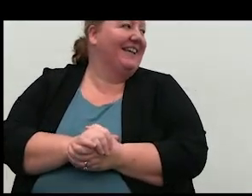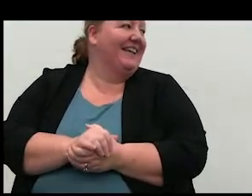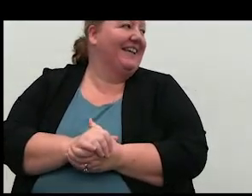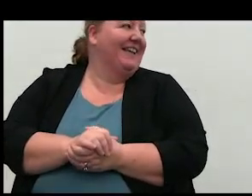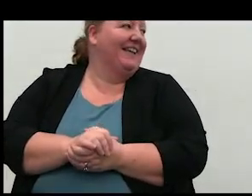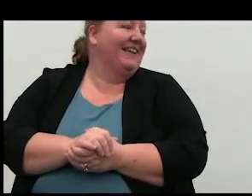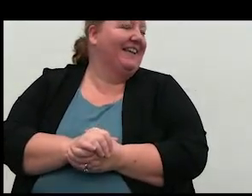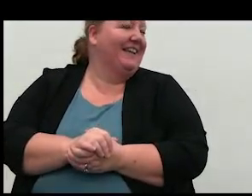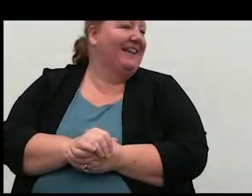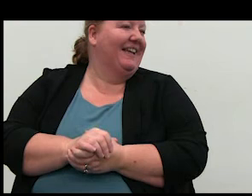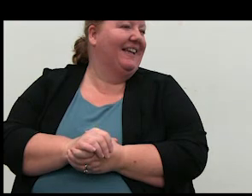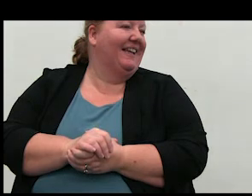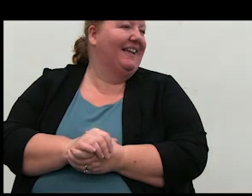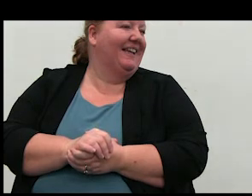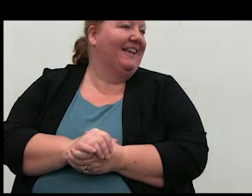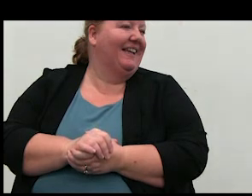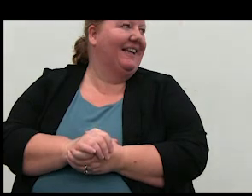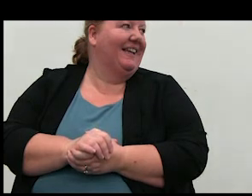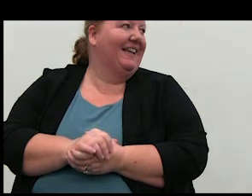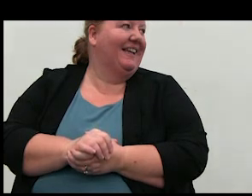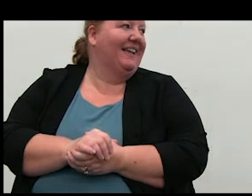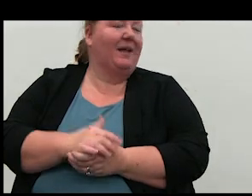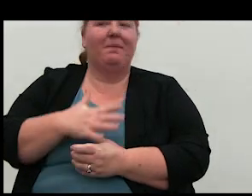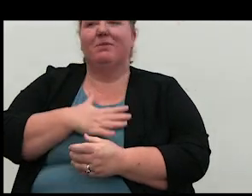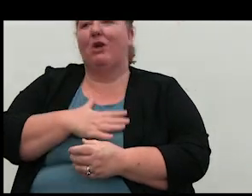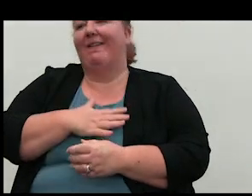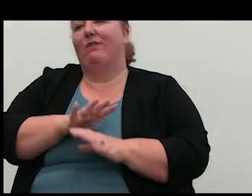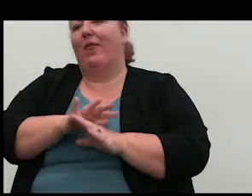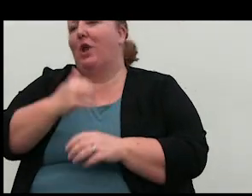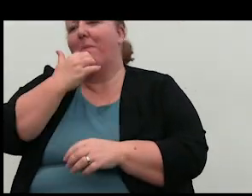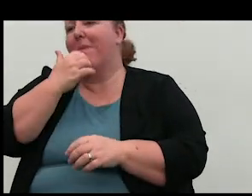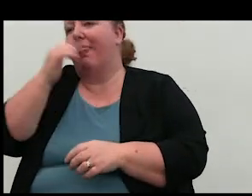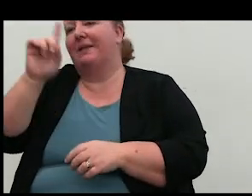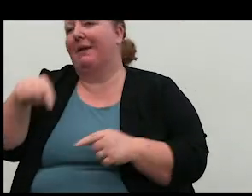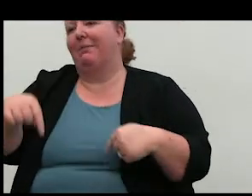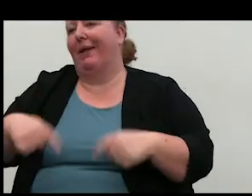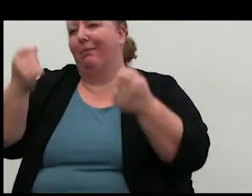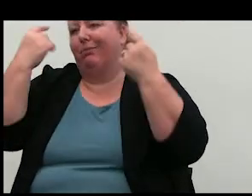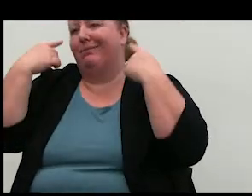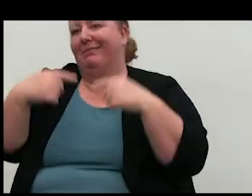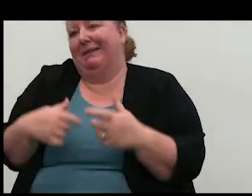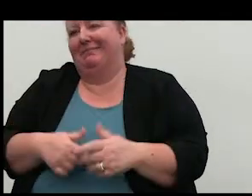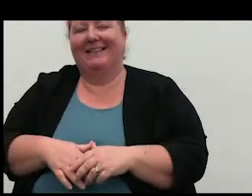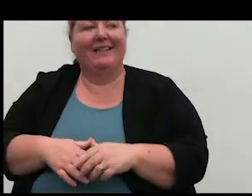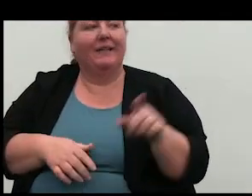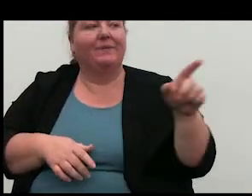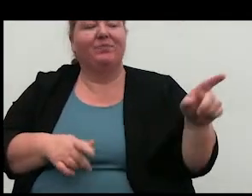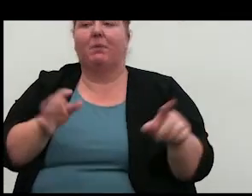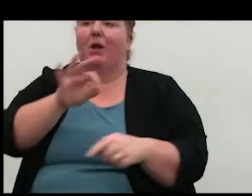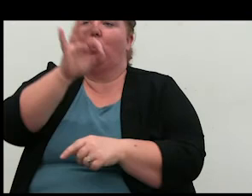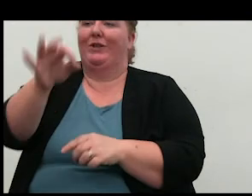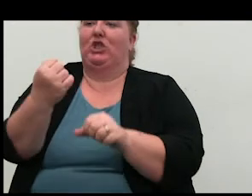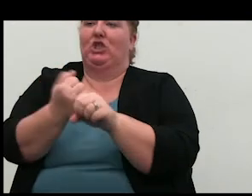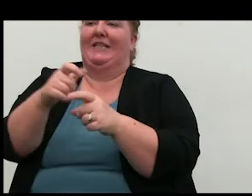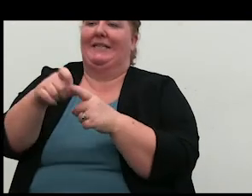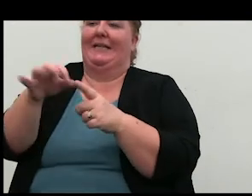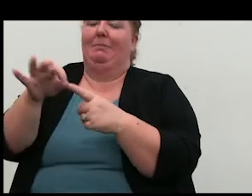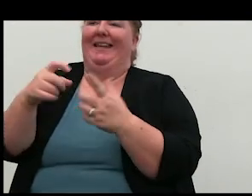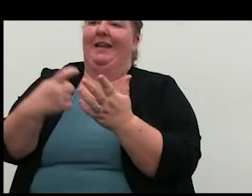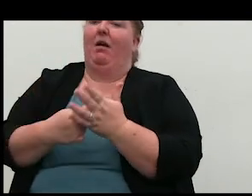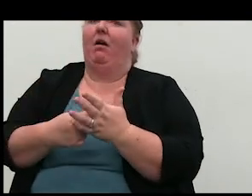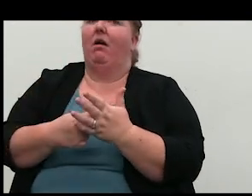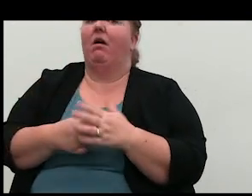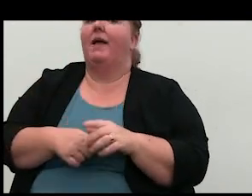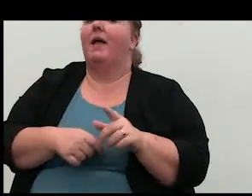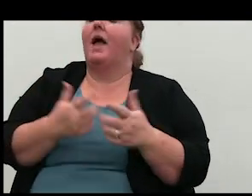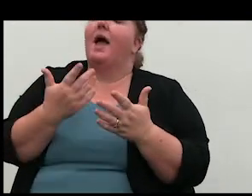noticed. Sorry for the non-maths people here. So my question was about GDPR and how much you think that has or